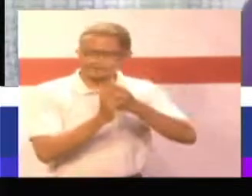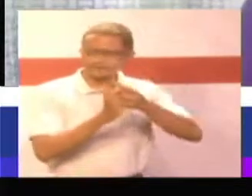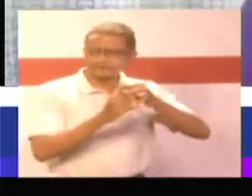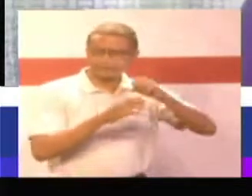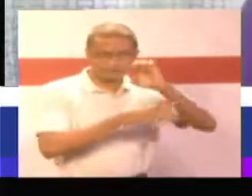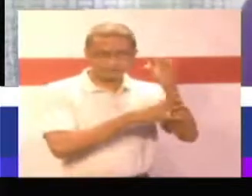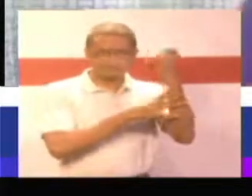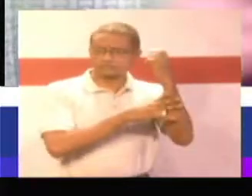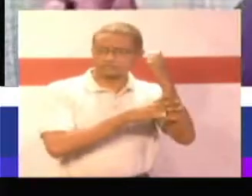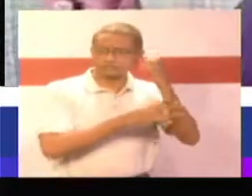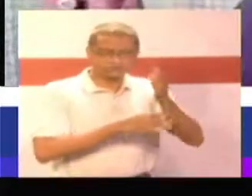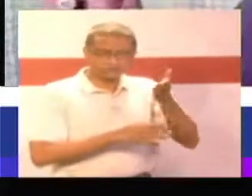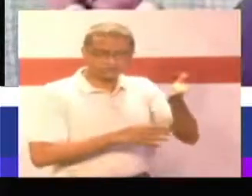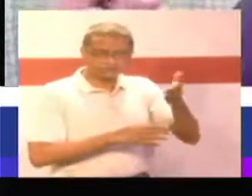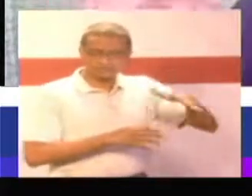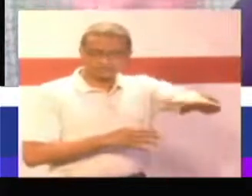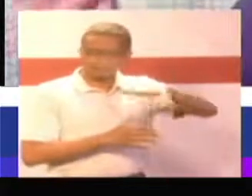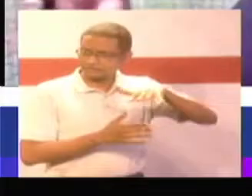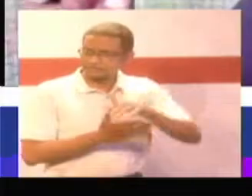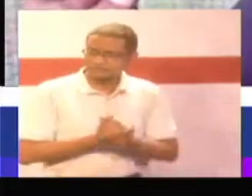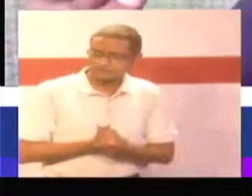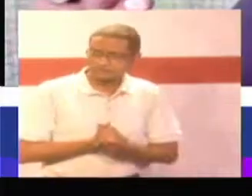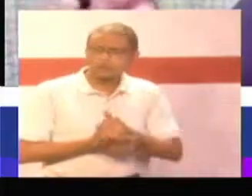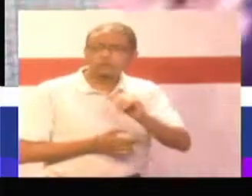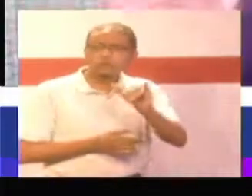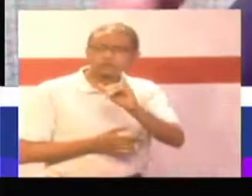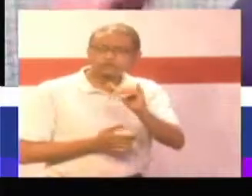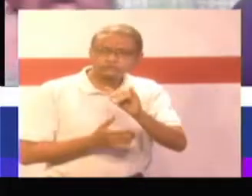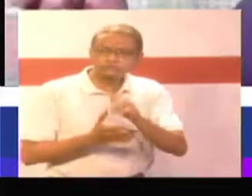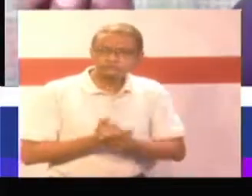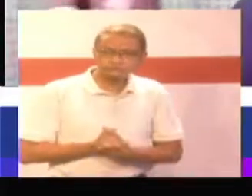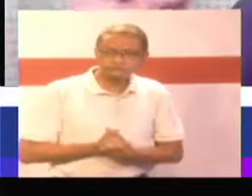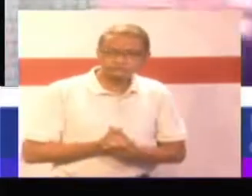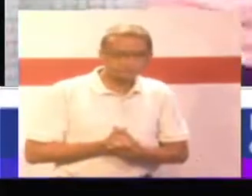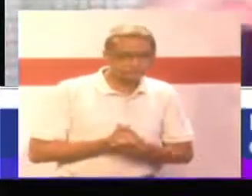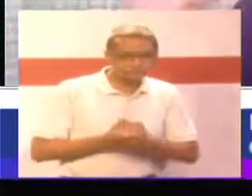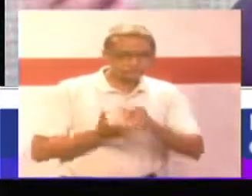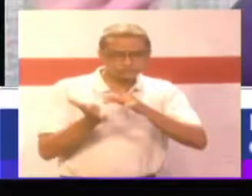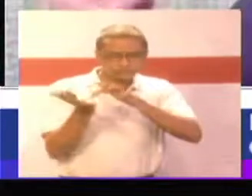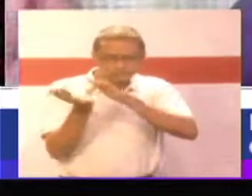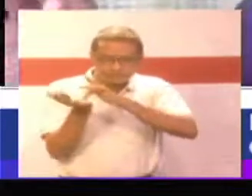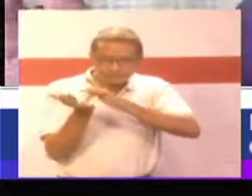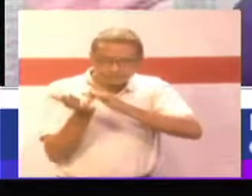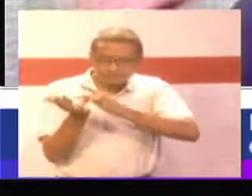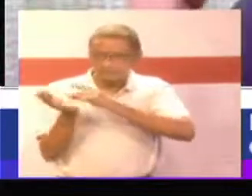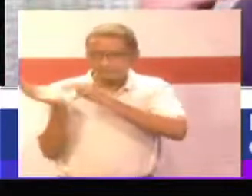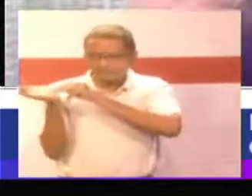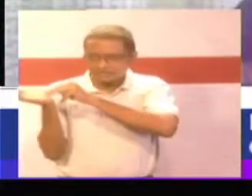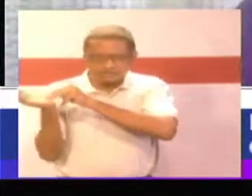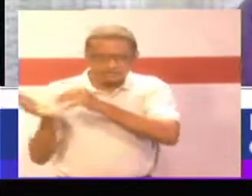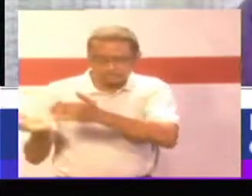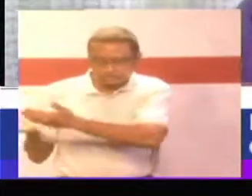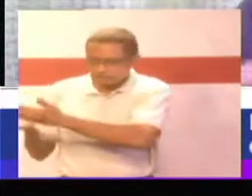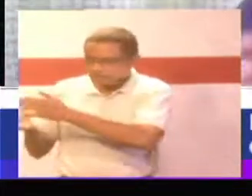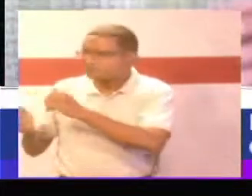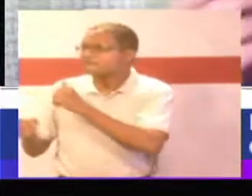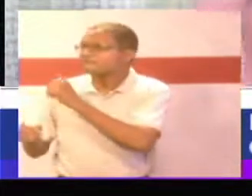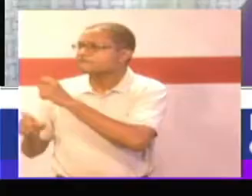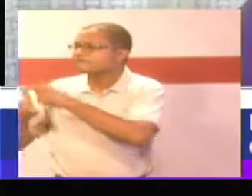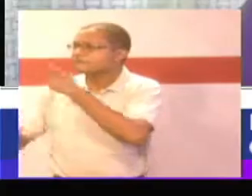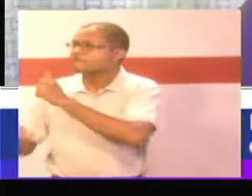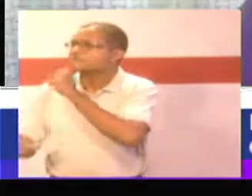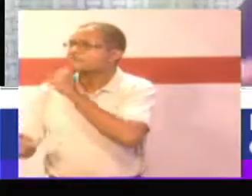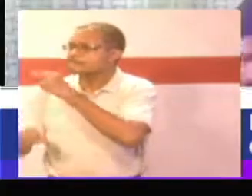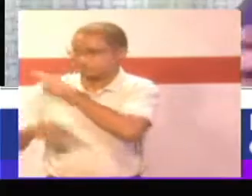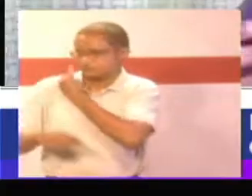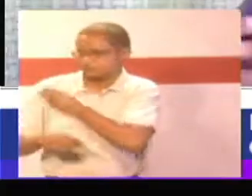been given to probably outsourcing some of these treatments from private hospitals? And my second question,